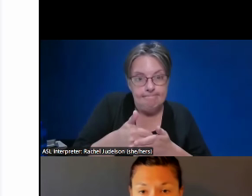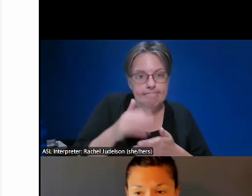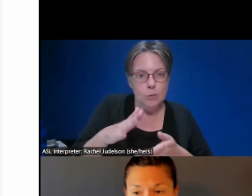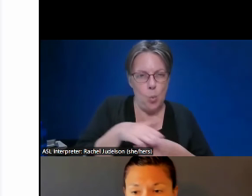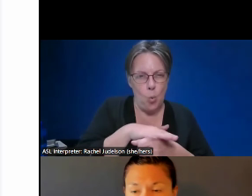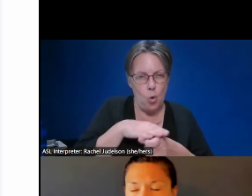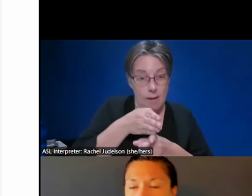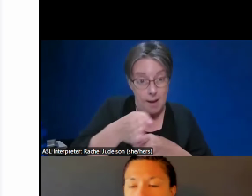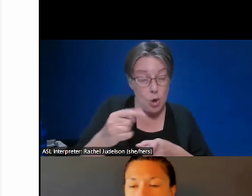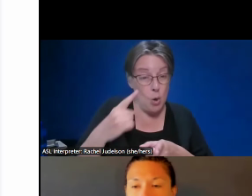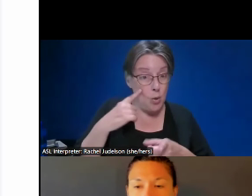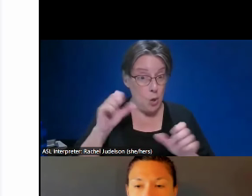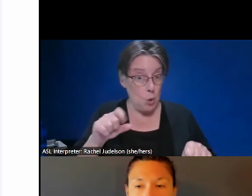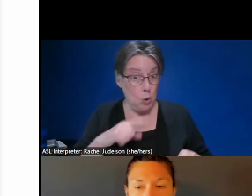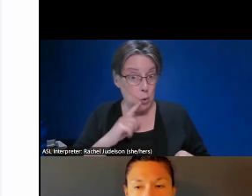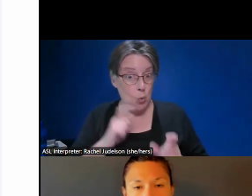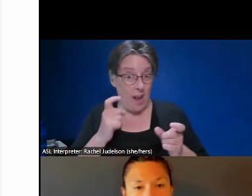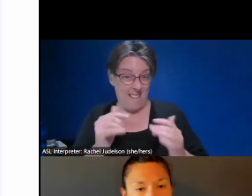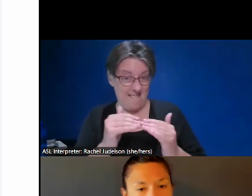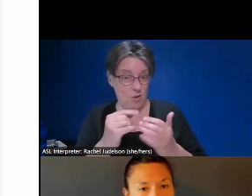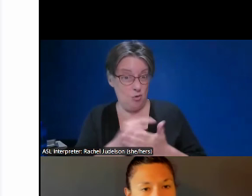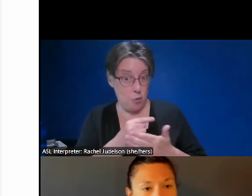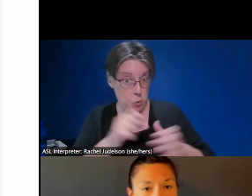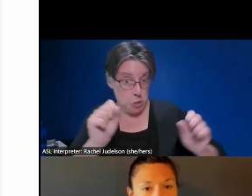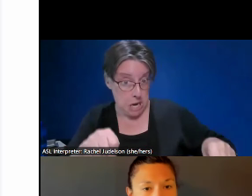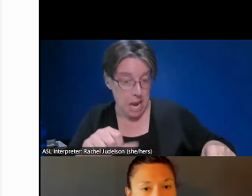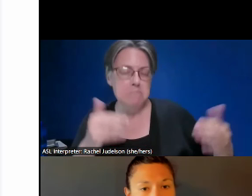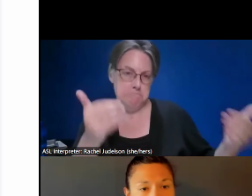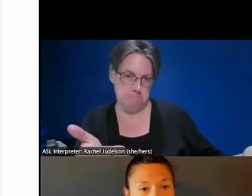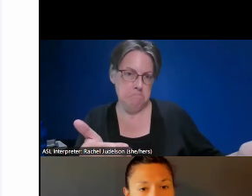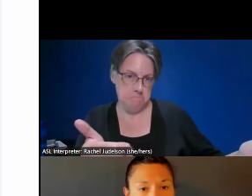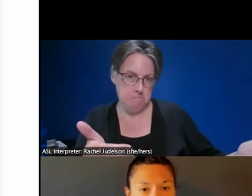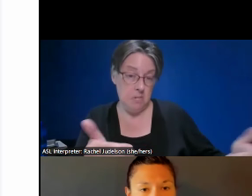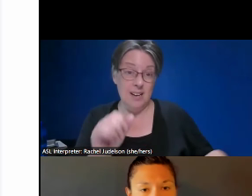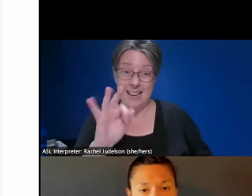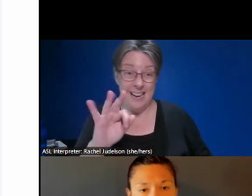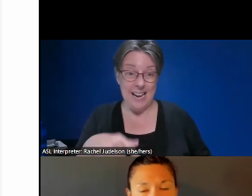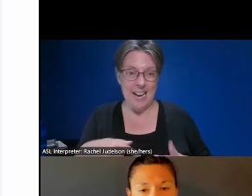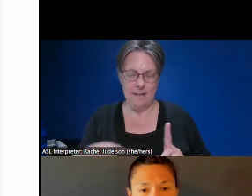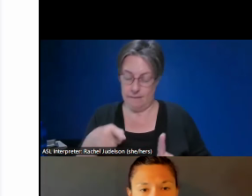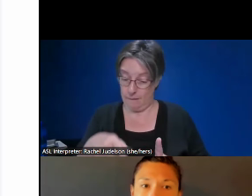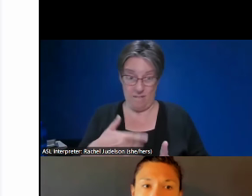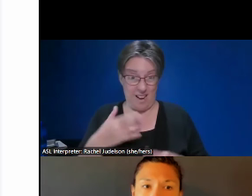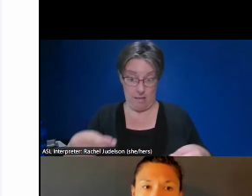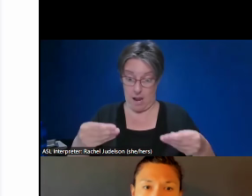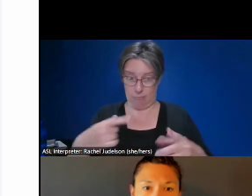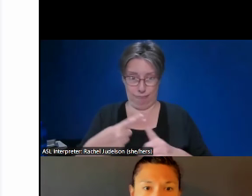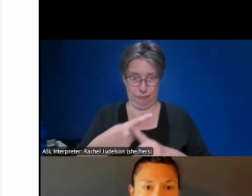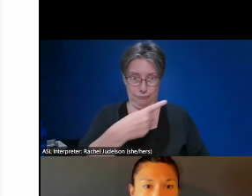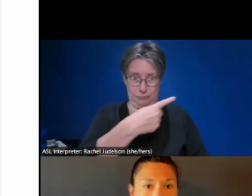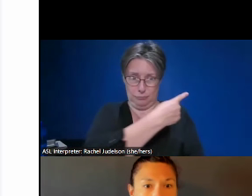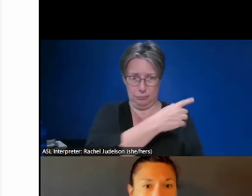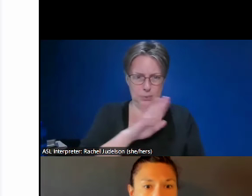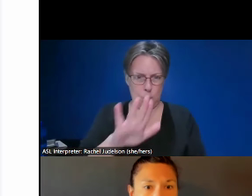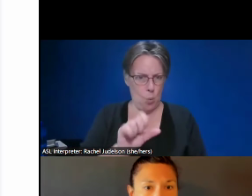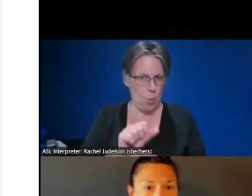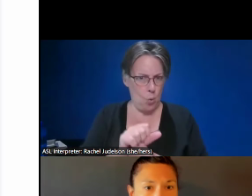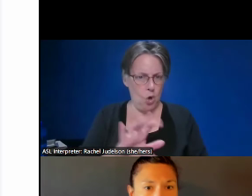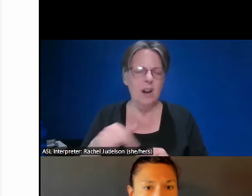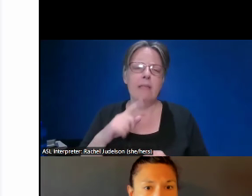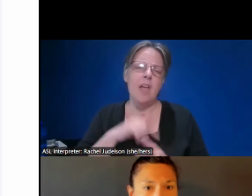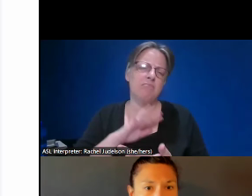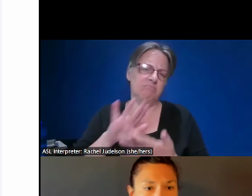think you could give it some sort of fair review, I would go ahead and do it. But if it's completely out of your domain, then I'd say get in